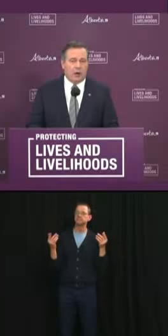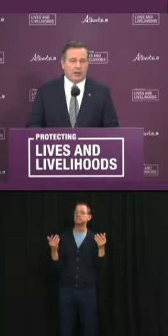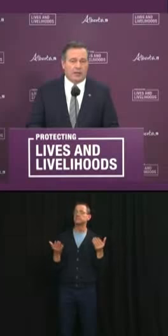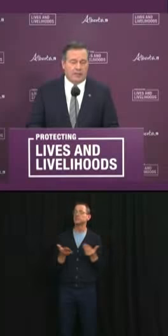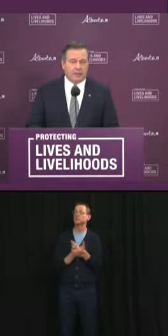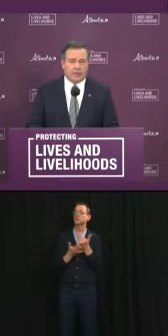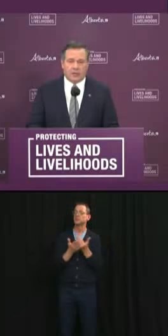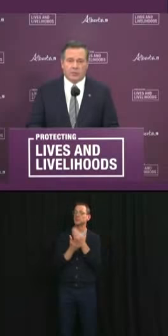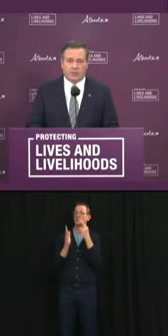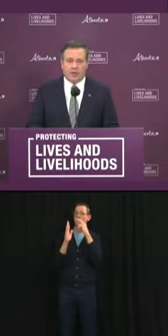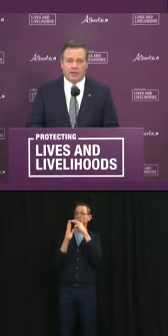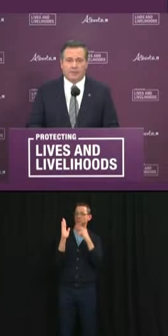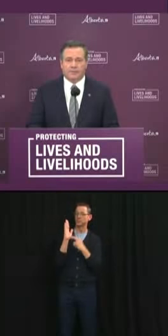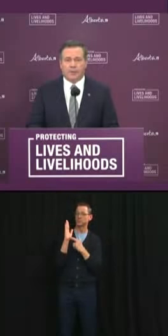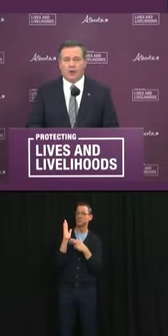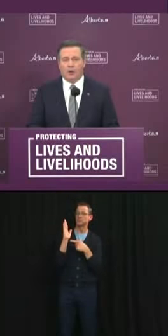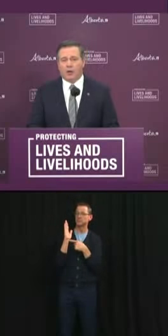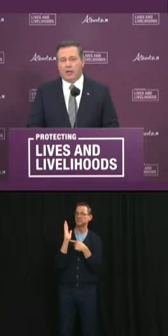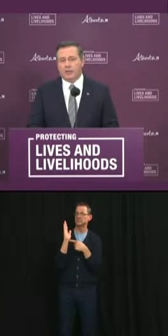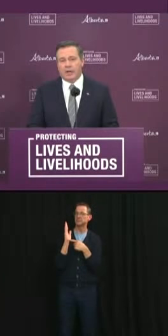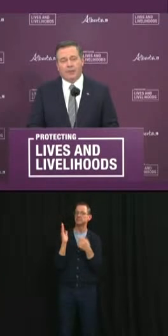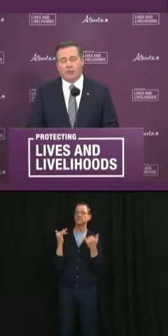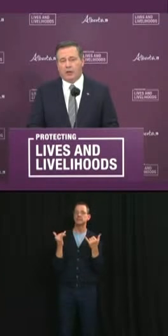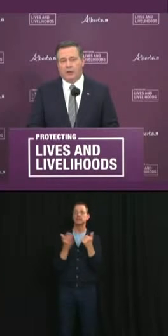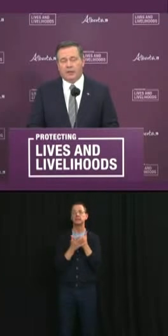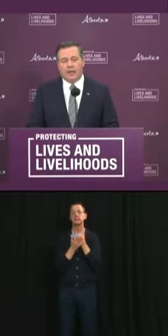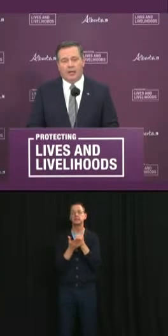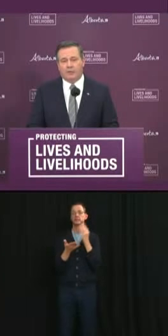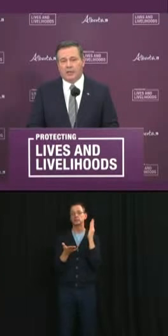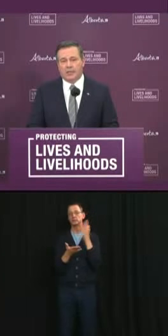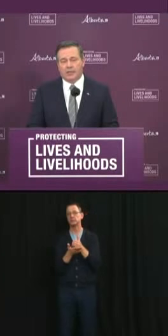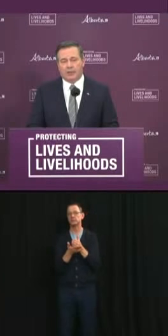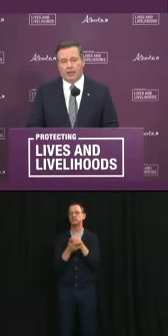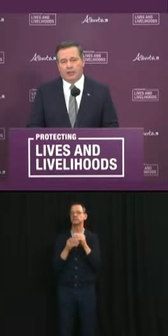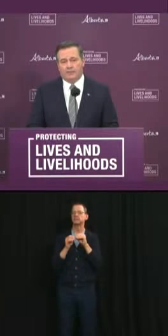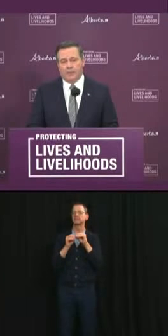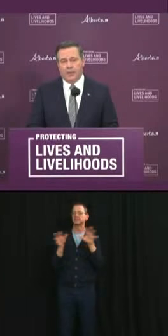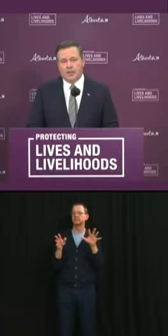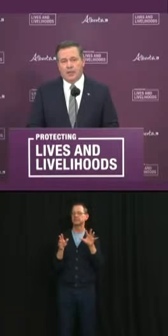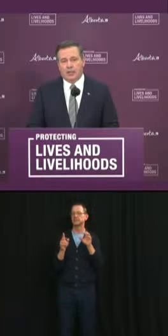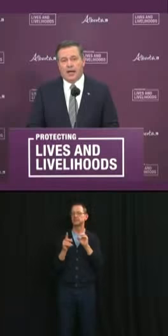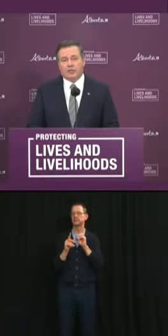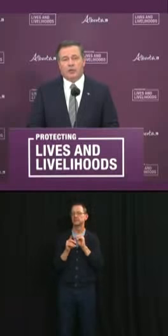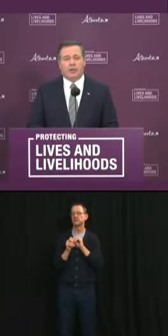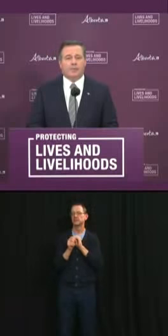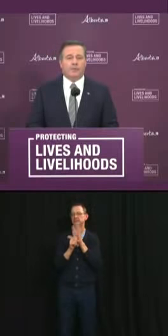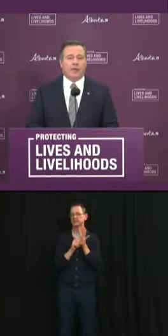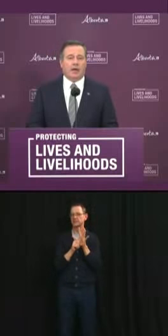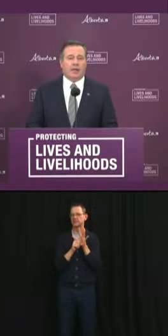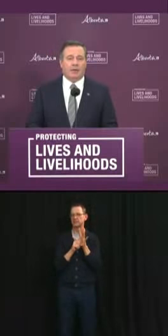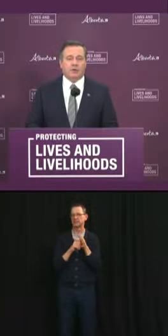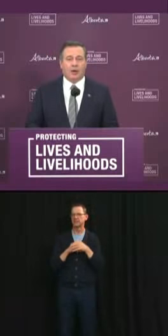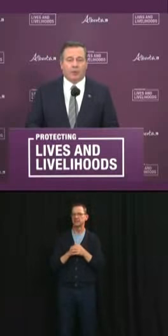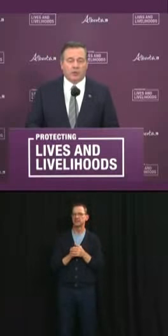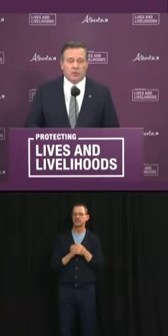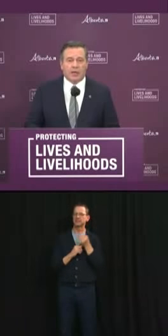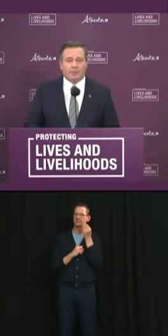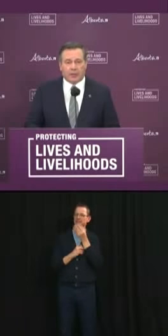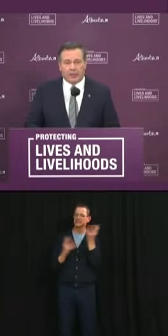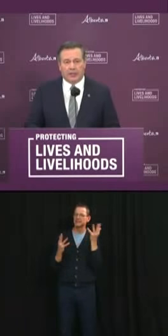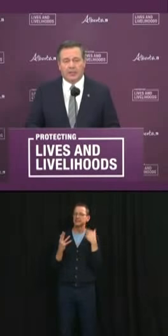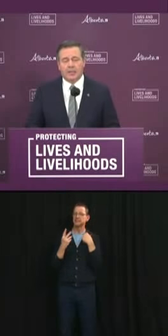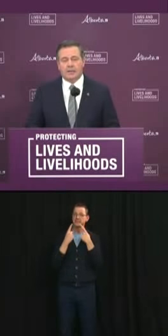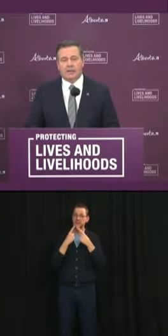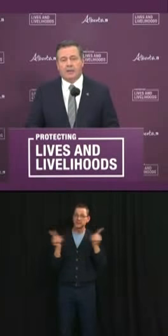is not an easy announcement to make, or a step that we are in any way taking lightly. Last week, I came to Albertans with